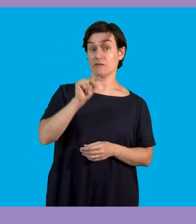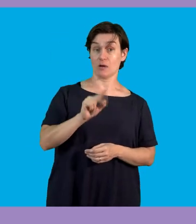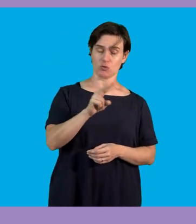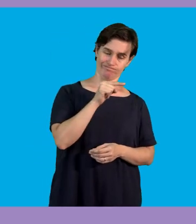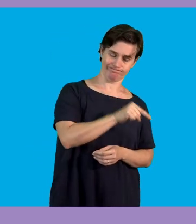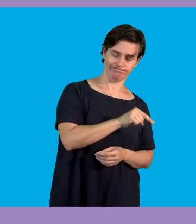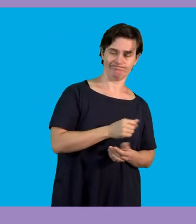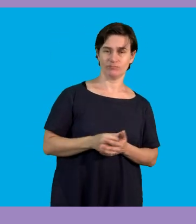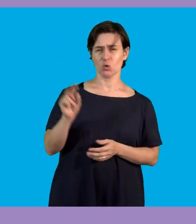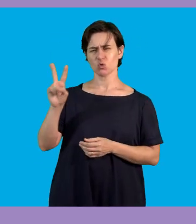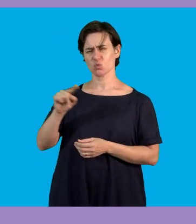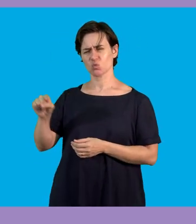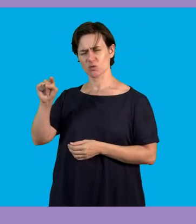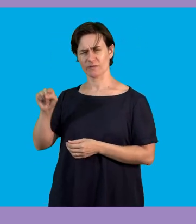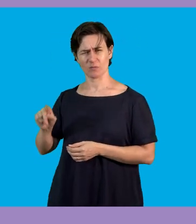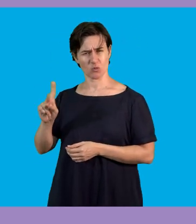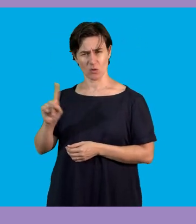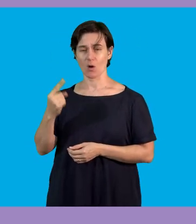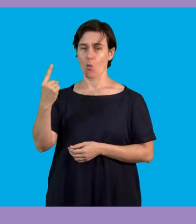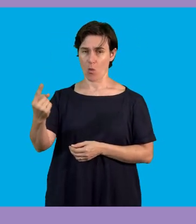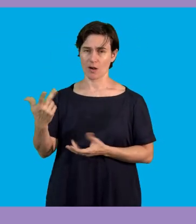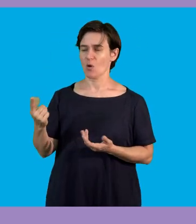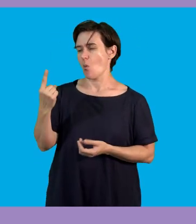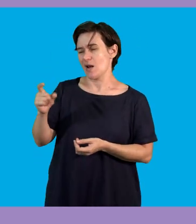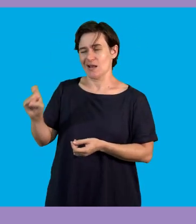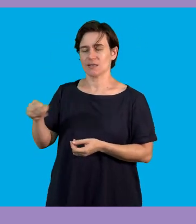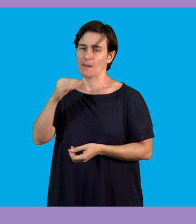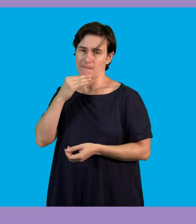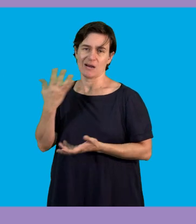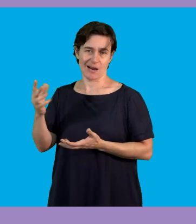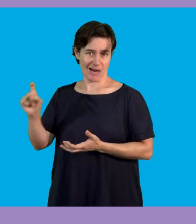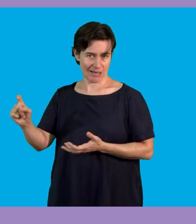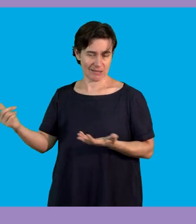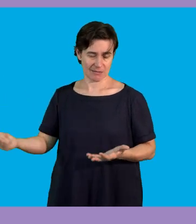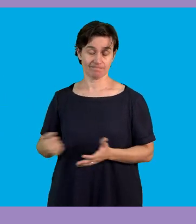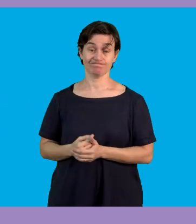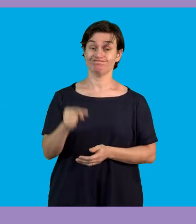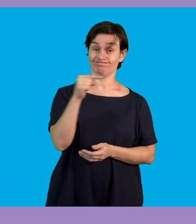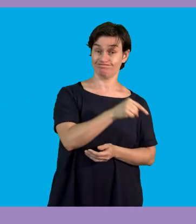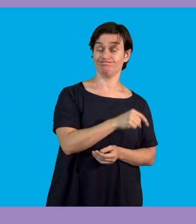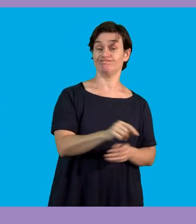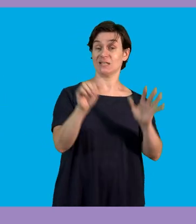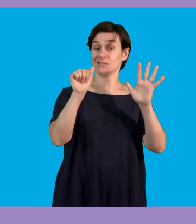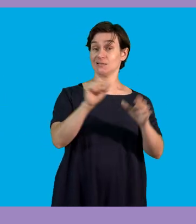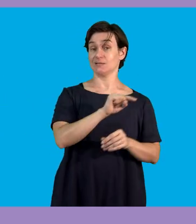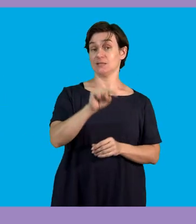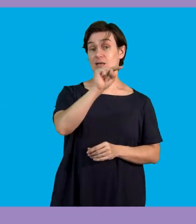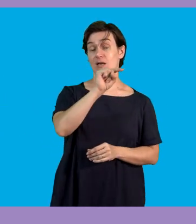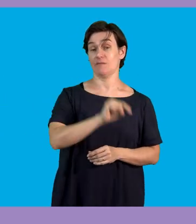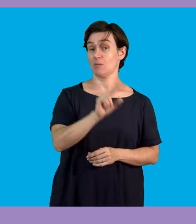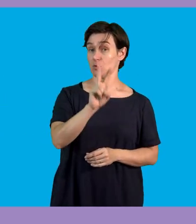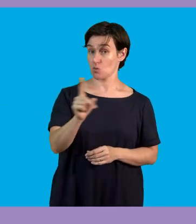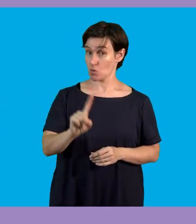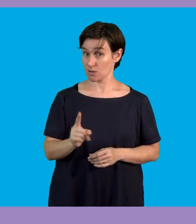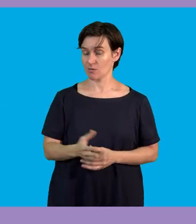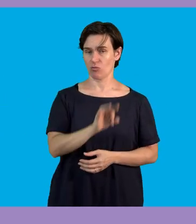2 divided by 2 would give us 1. 1 multiplied by x is x, and then 6 divided